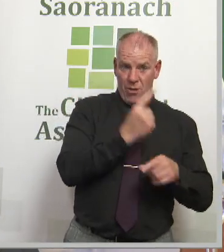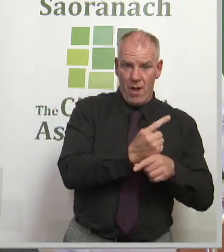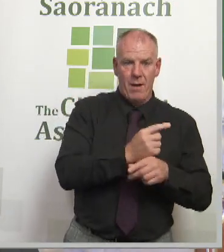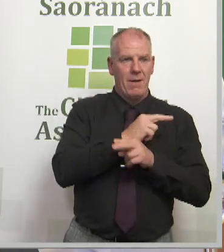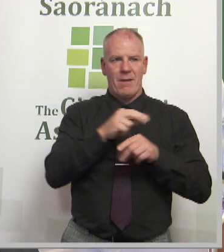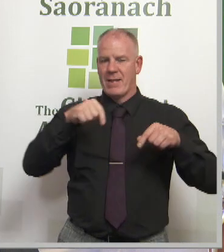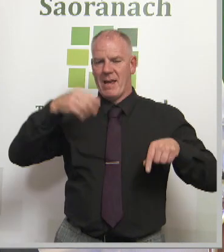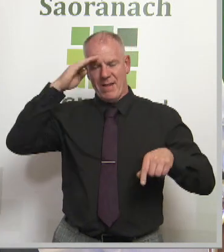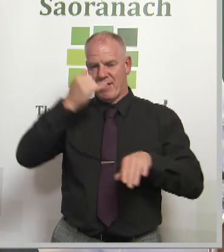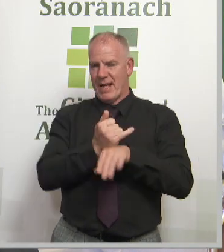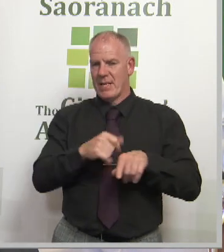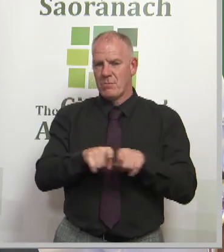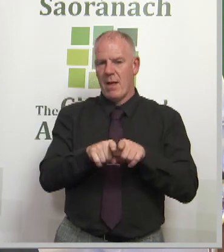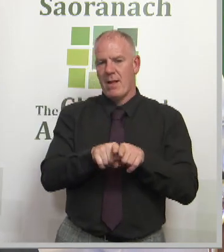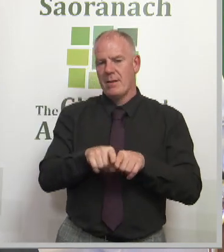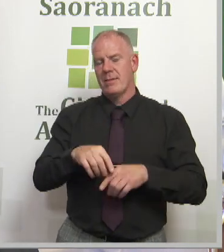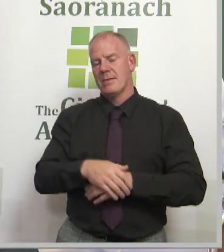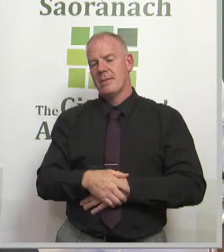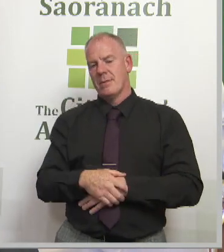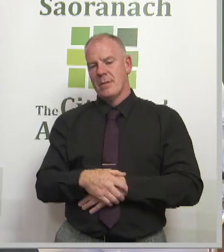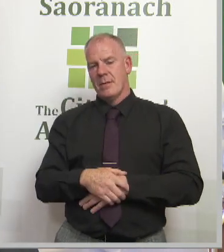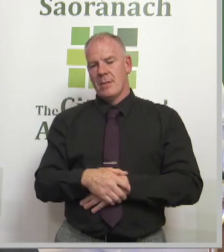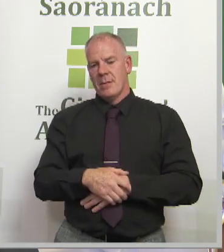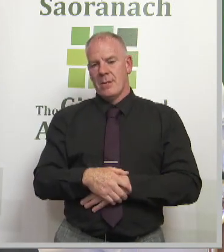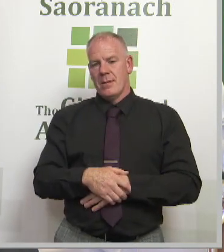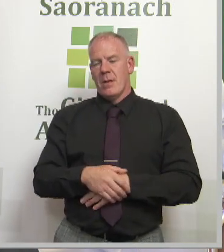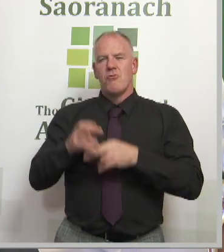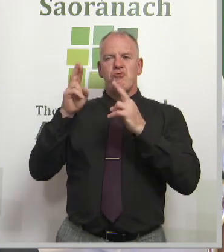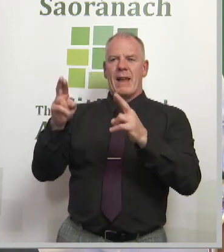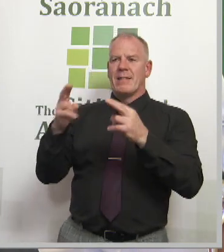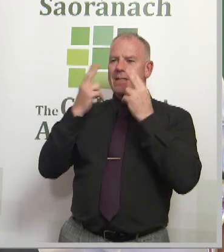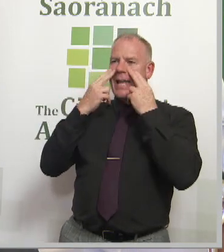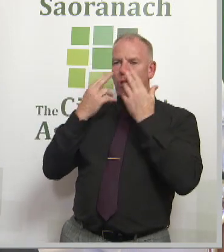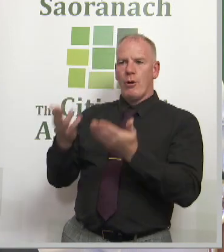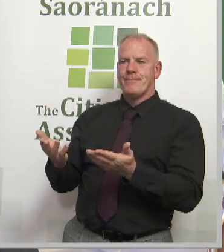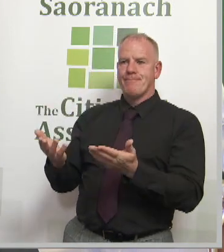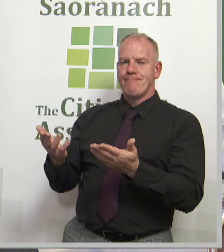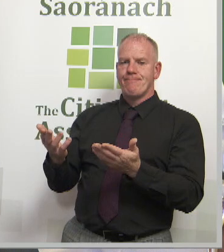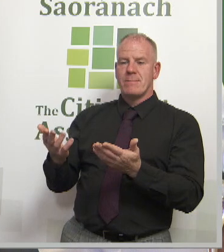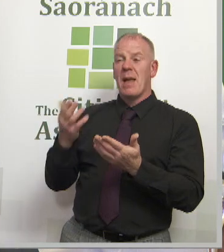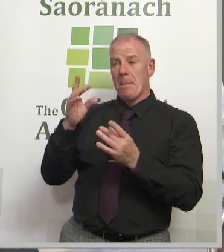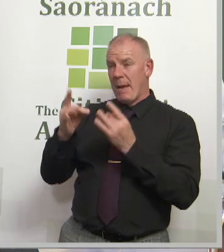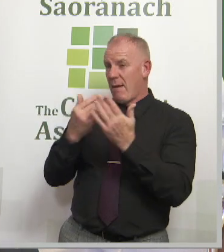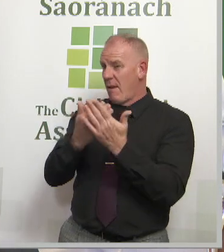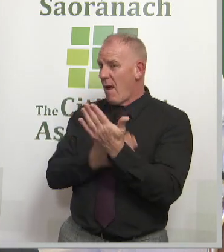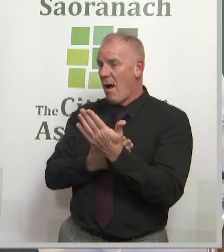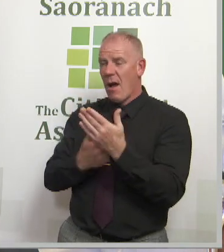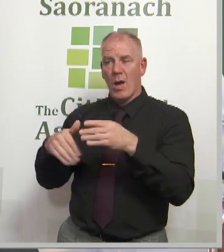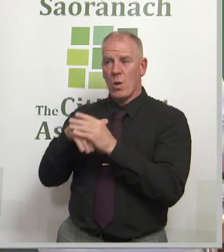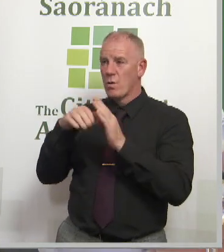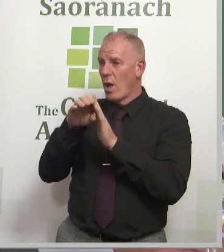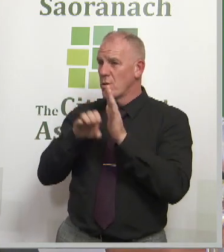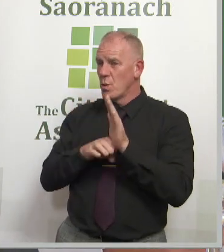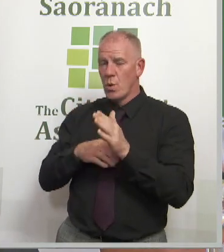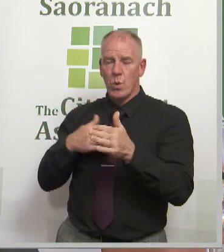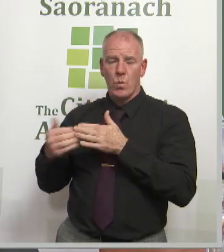currently, but up for discussion. For rights of nature, I mean, you can legislate for them, you can put them in a constitution, you can do